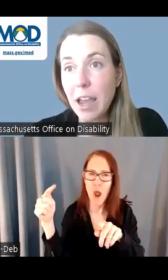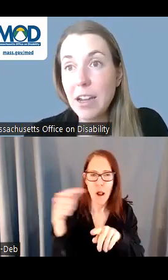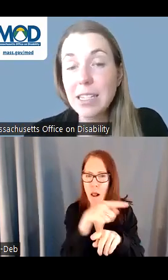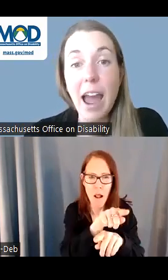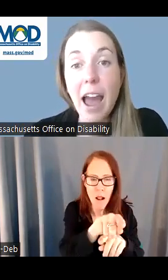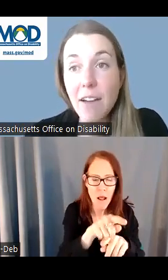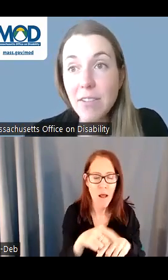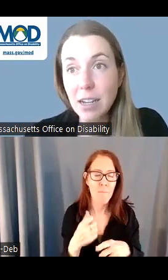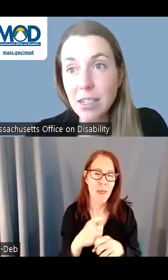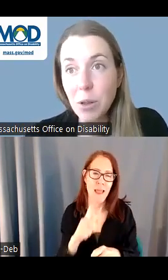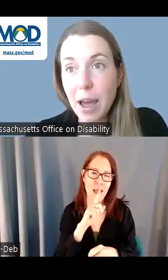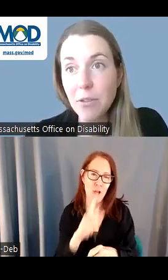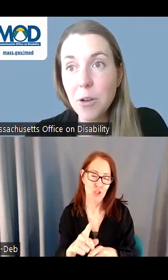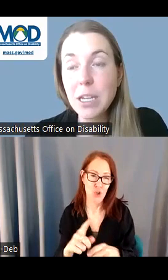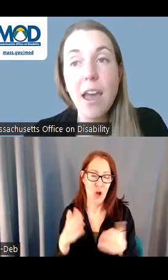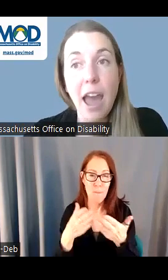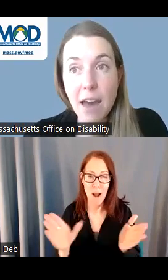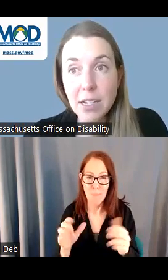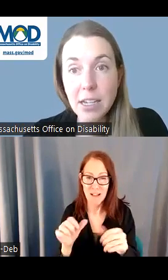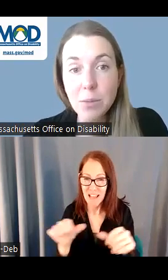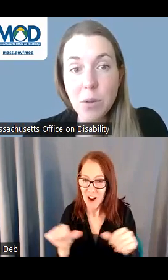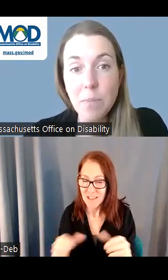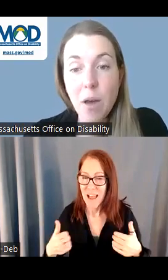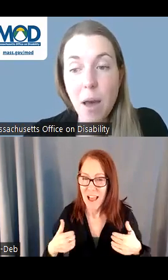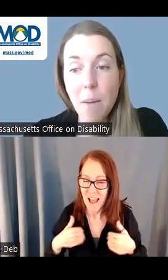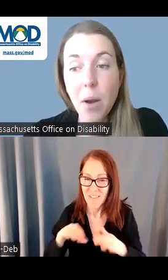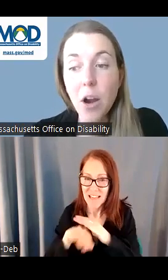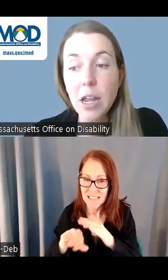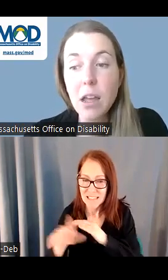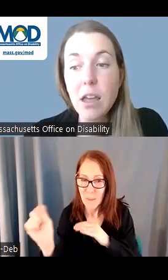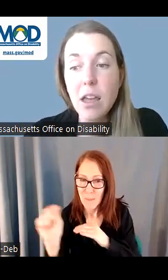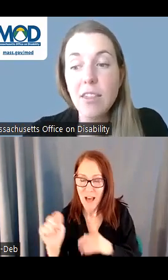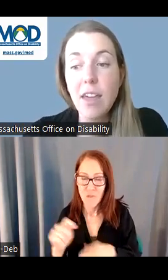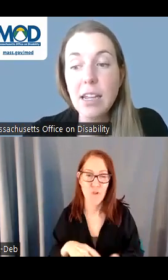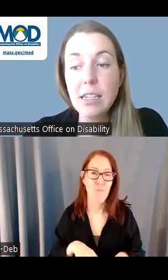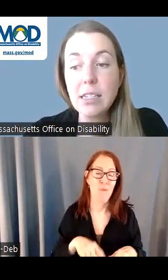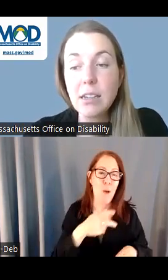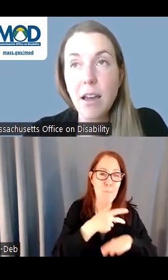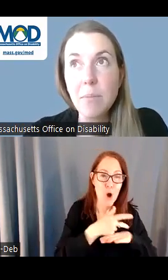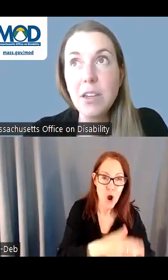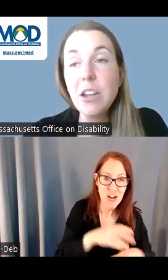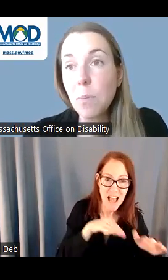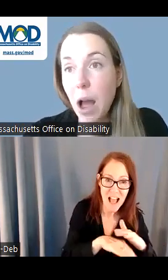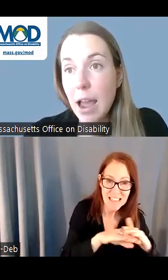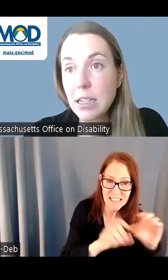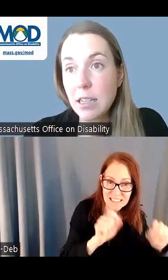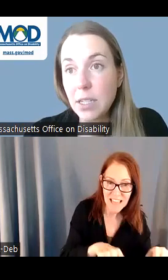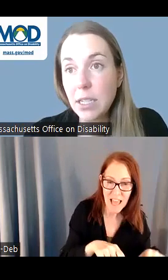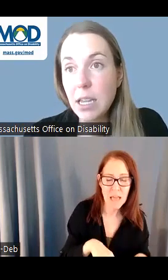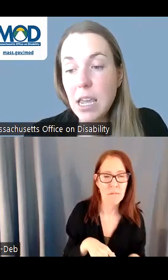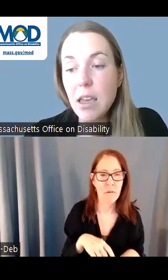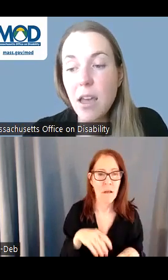public areas have accessible bathrooms, have accessible parking that is nearby